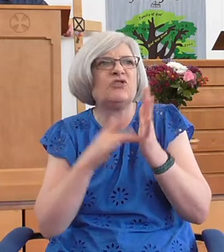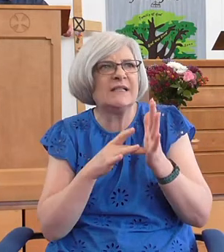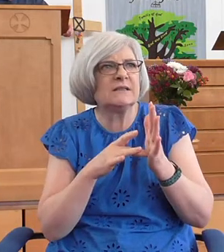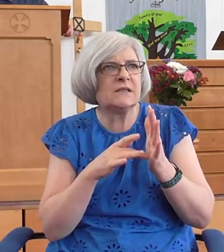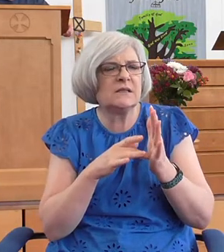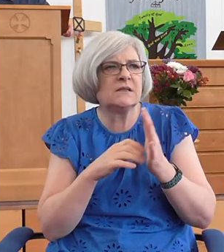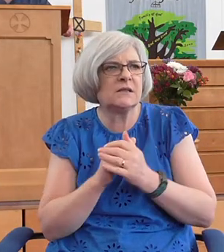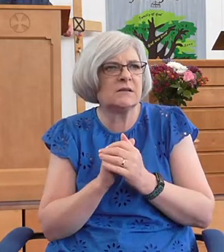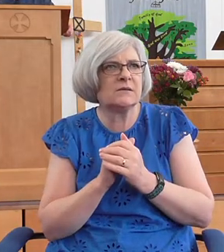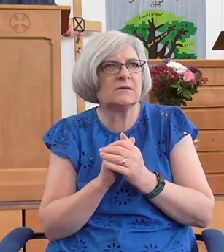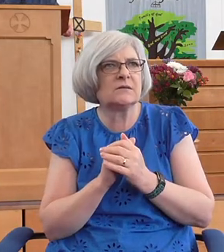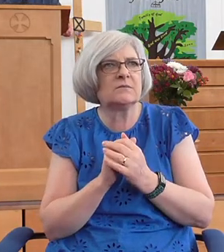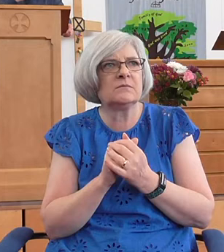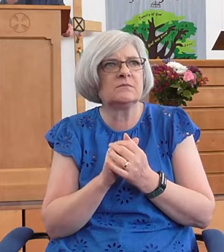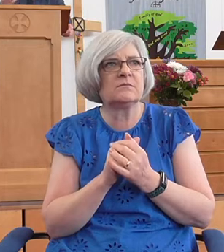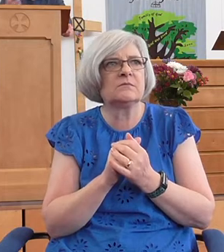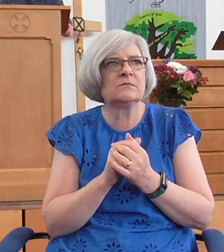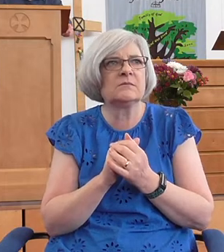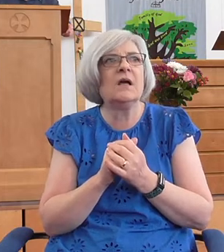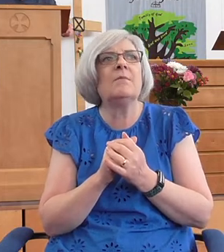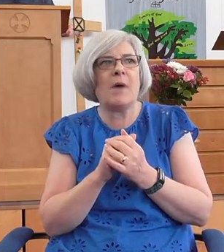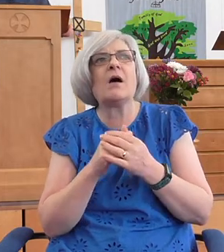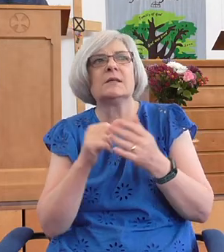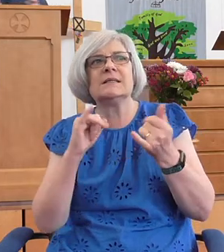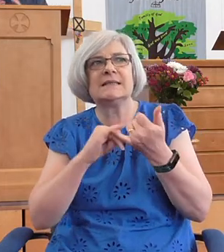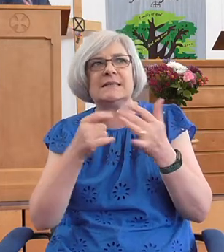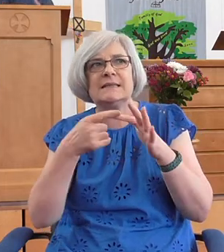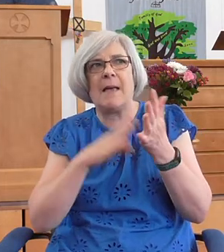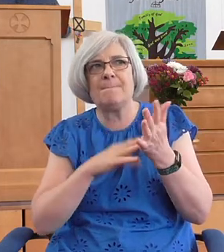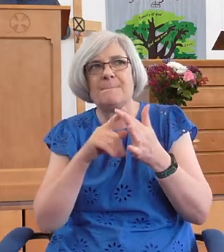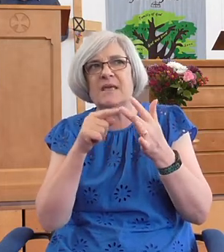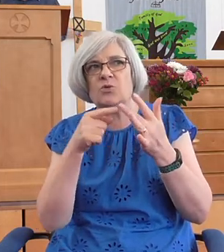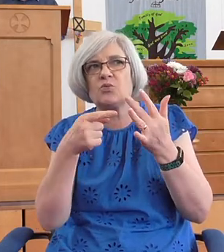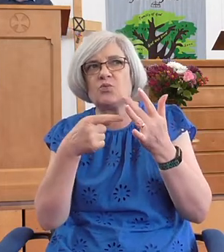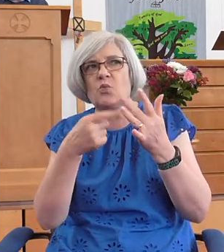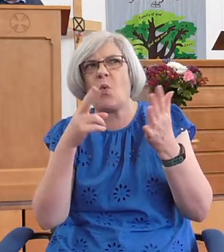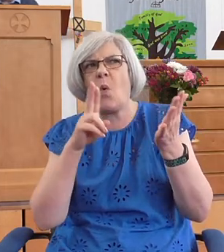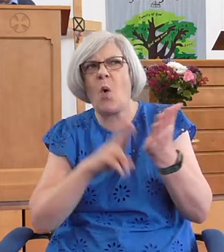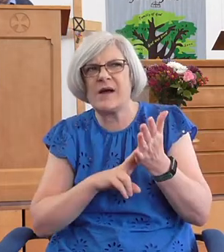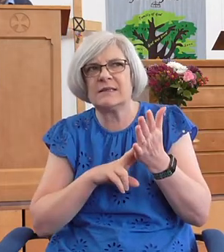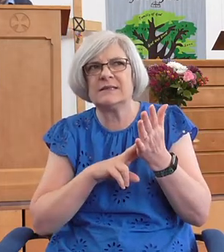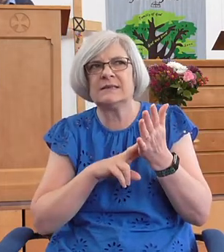simeon, which means sign or significant event.